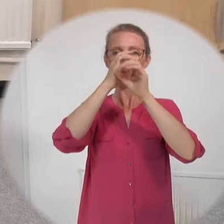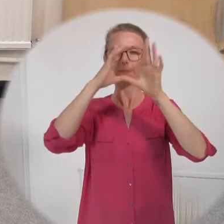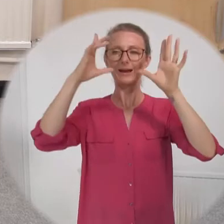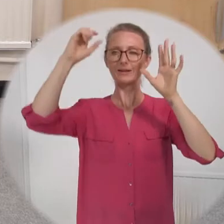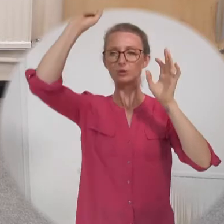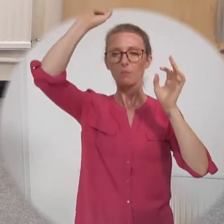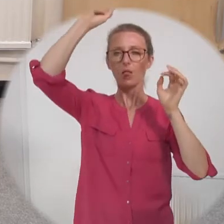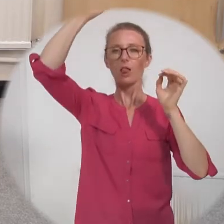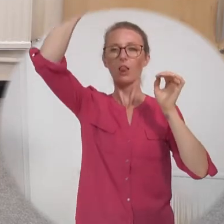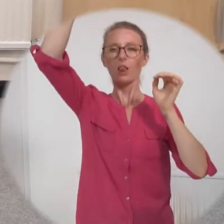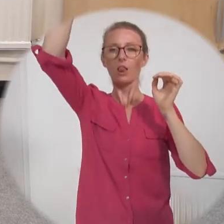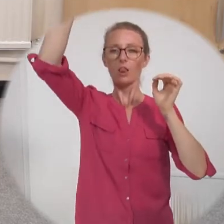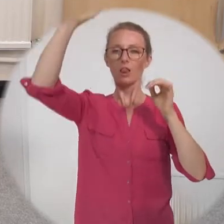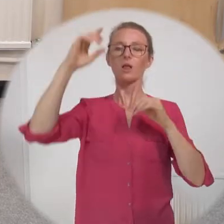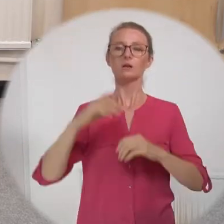head.